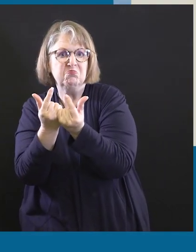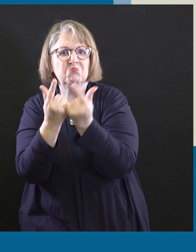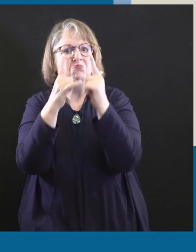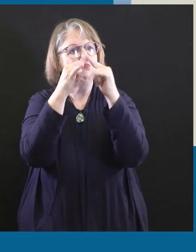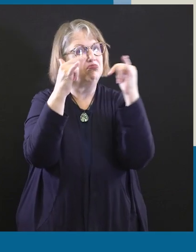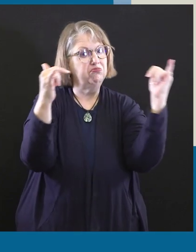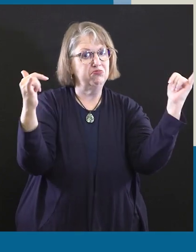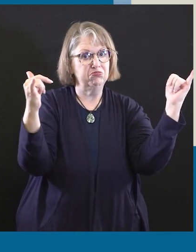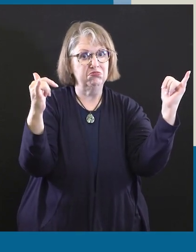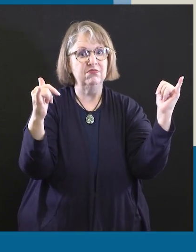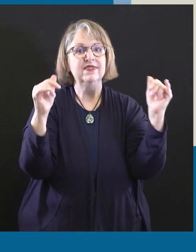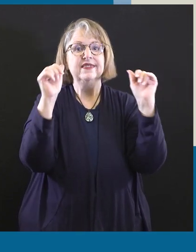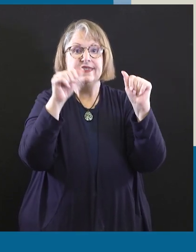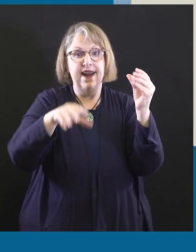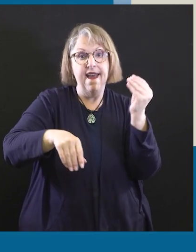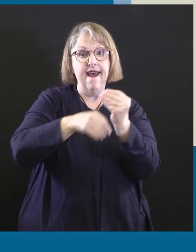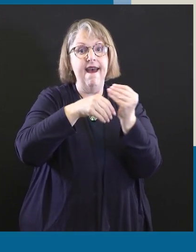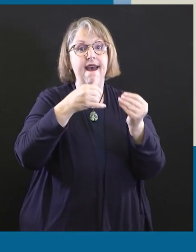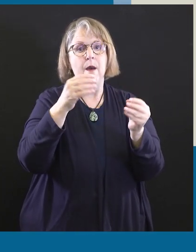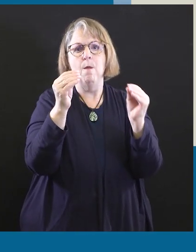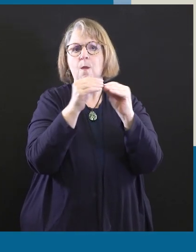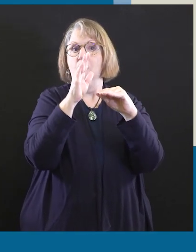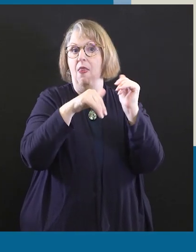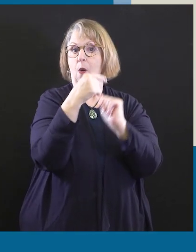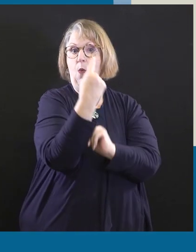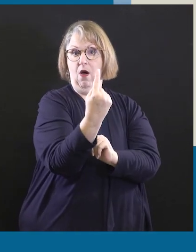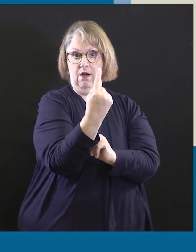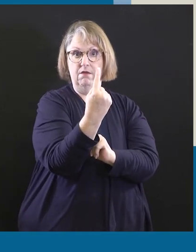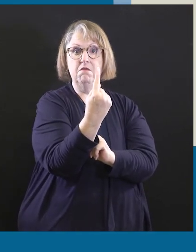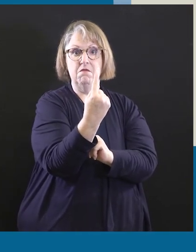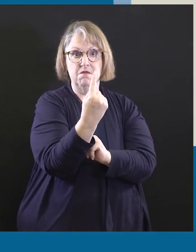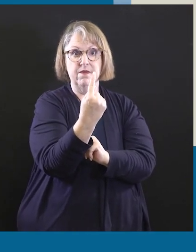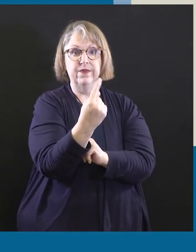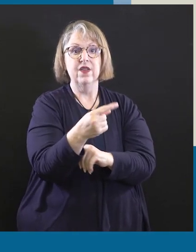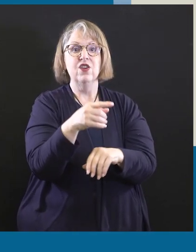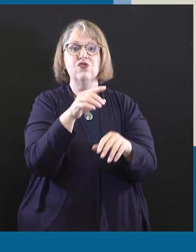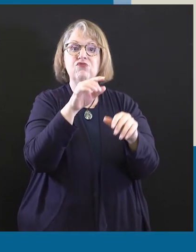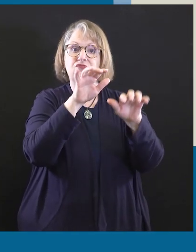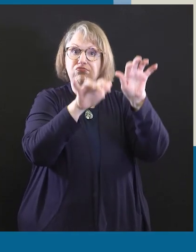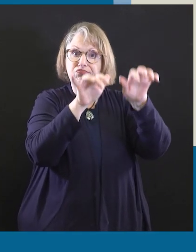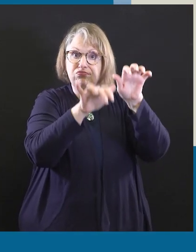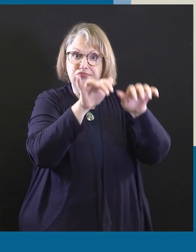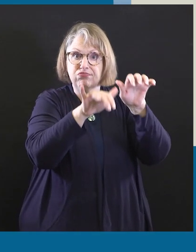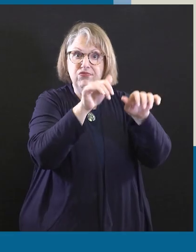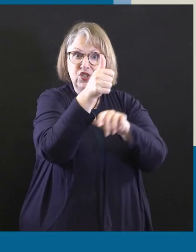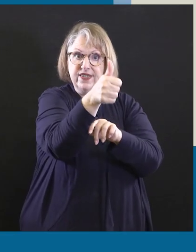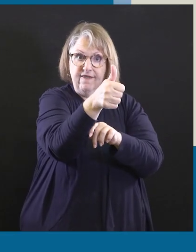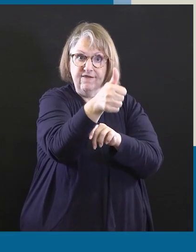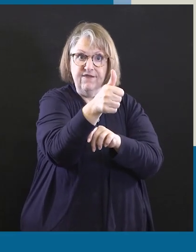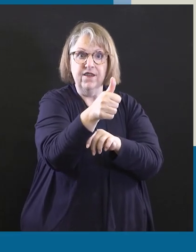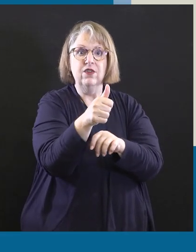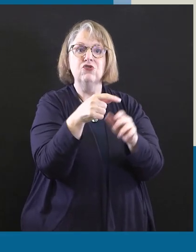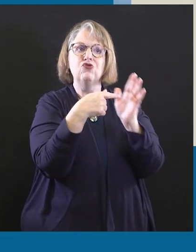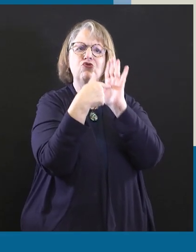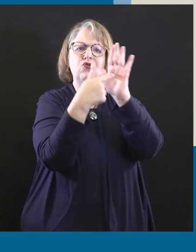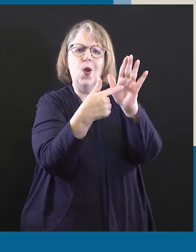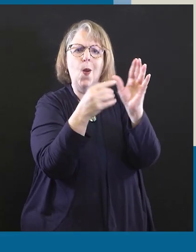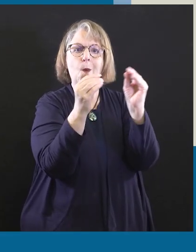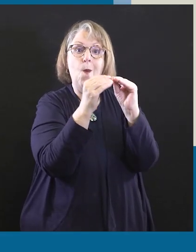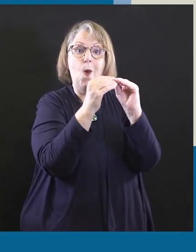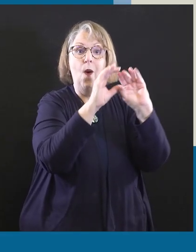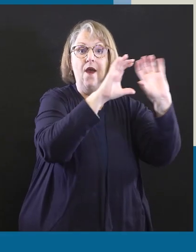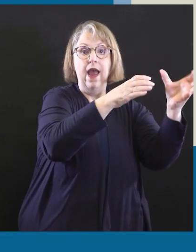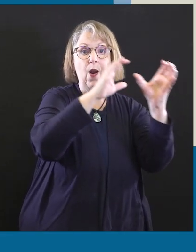Are they an advocacy organization or a parent organization? You can choose more than one category.